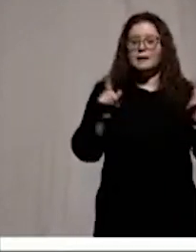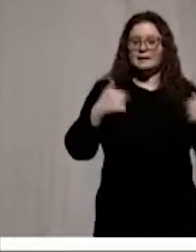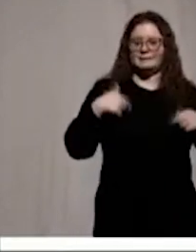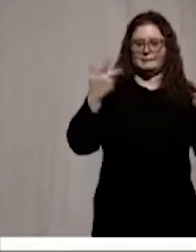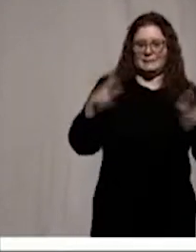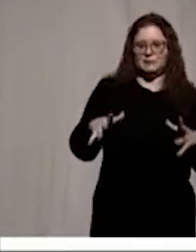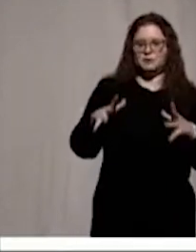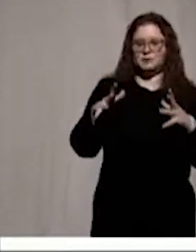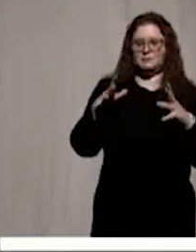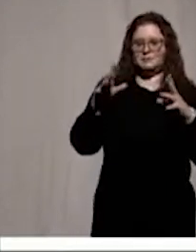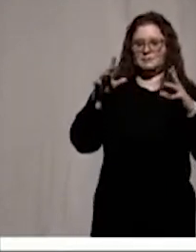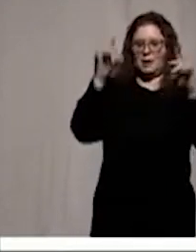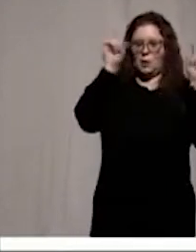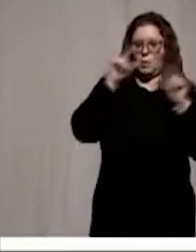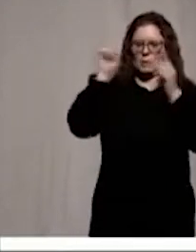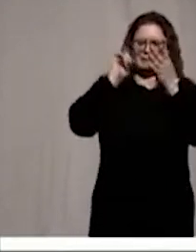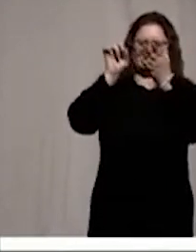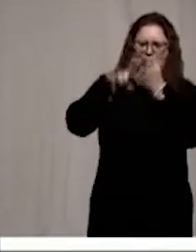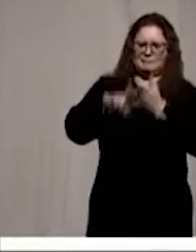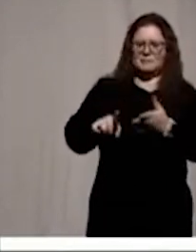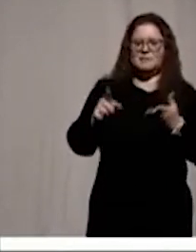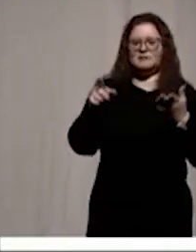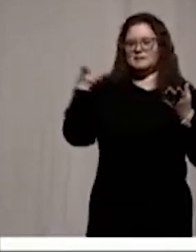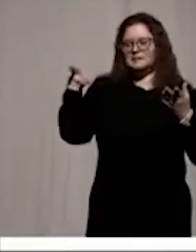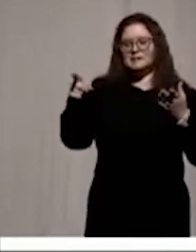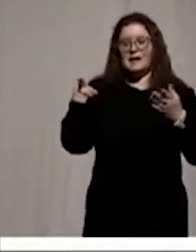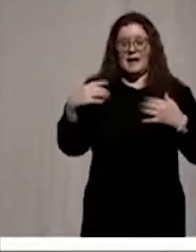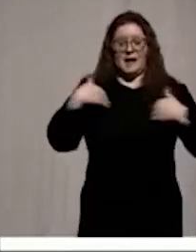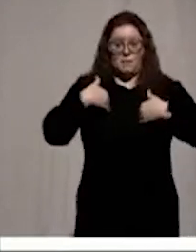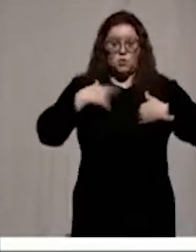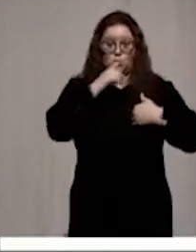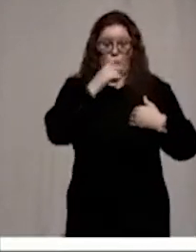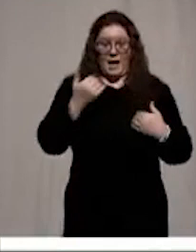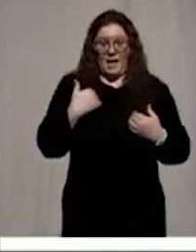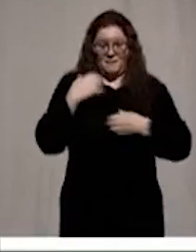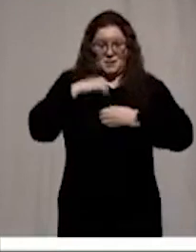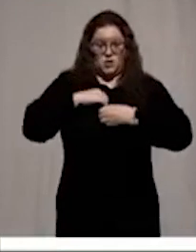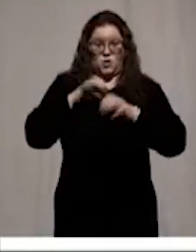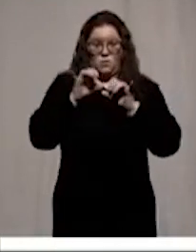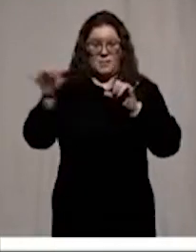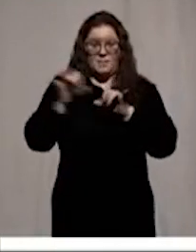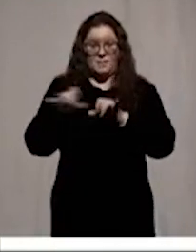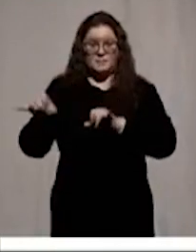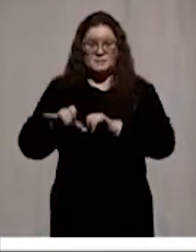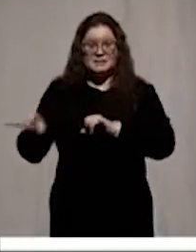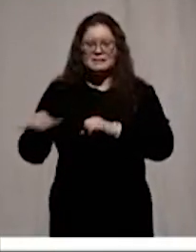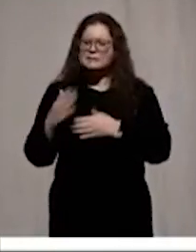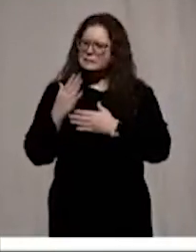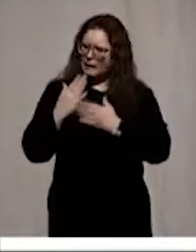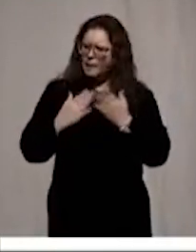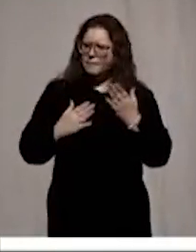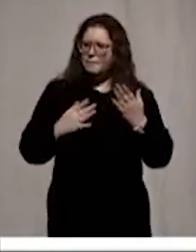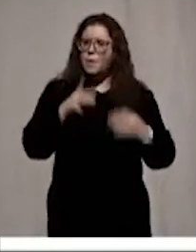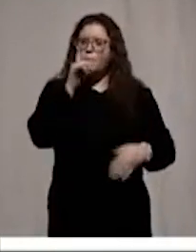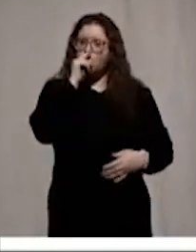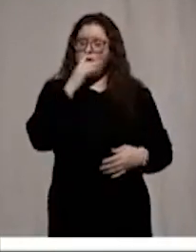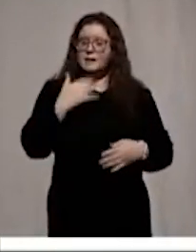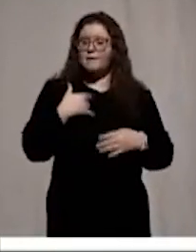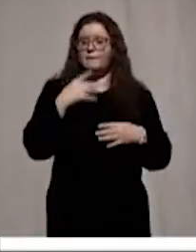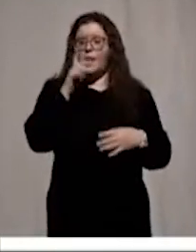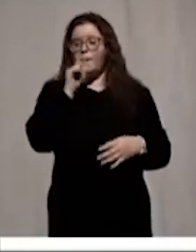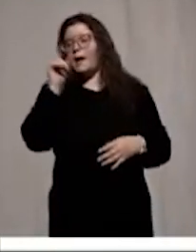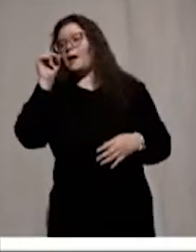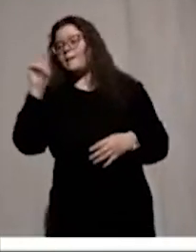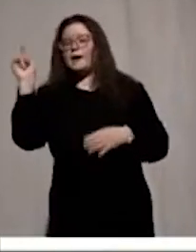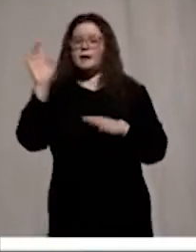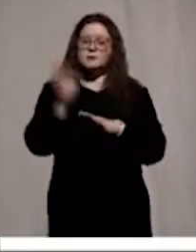trying to find animals that have internal rhythms, and I mean, some of them would. You even have birds that make songs and whales that make